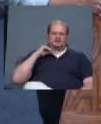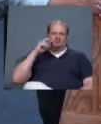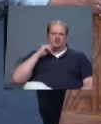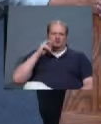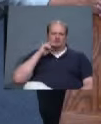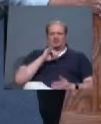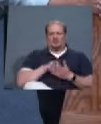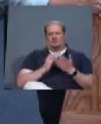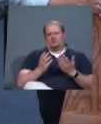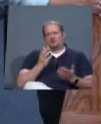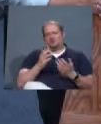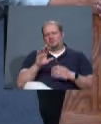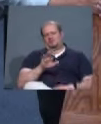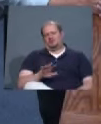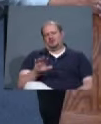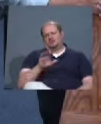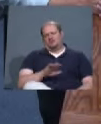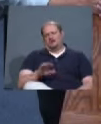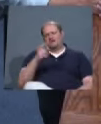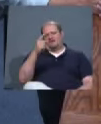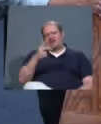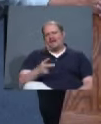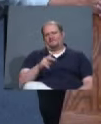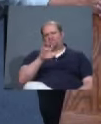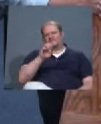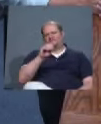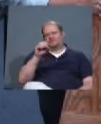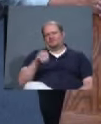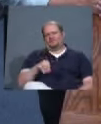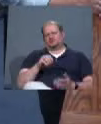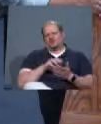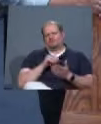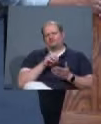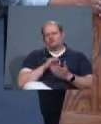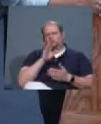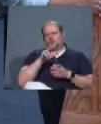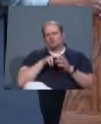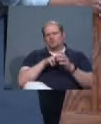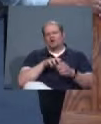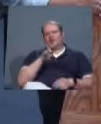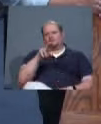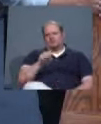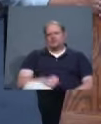experiences, that probably about 50% of the students will be riding buses. Okay.